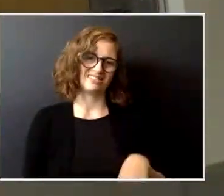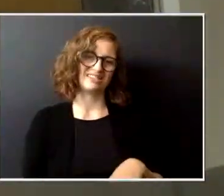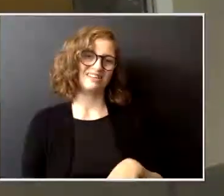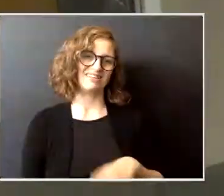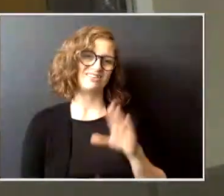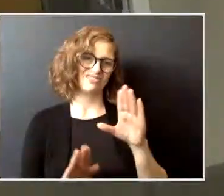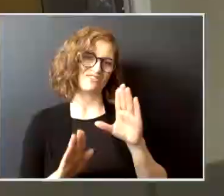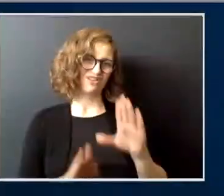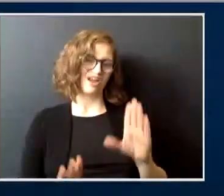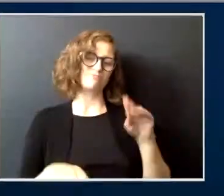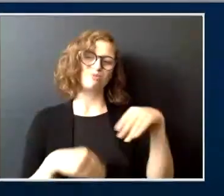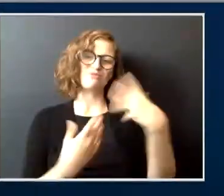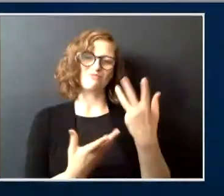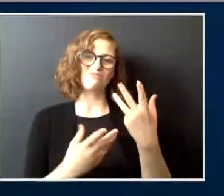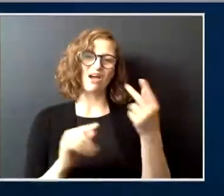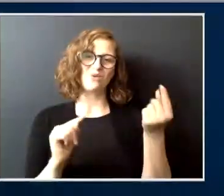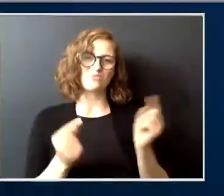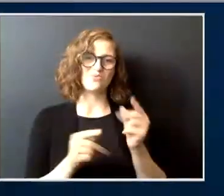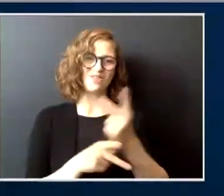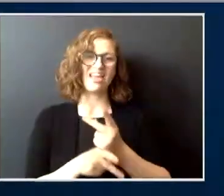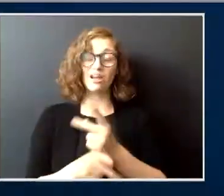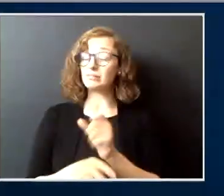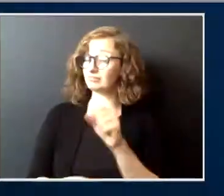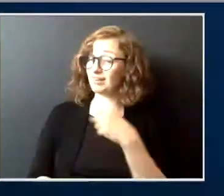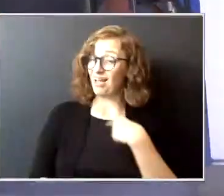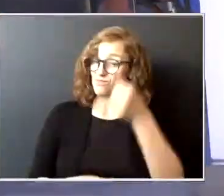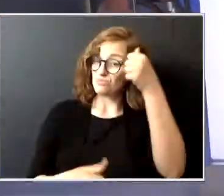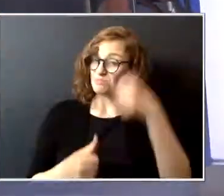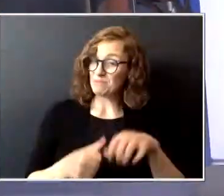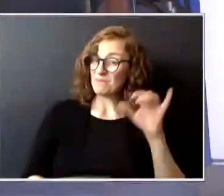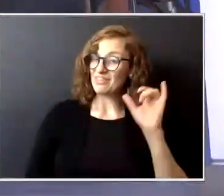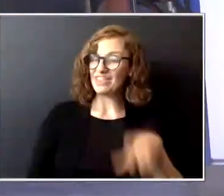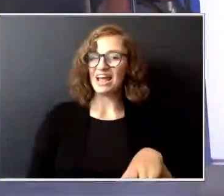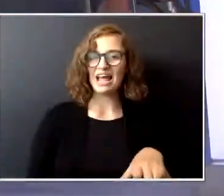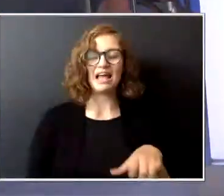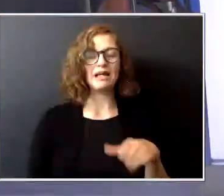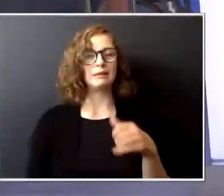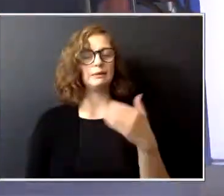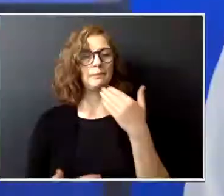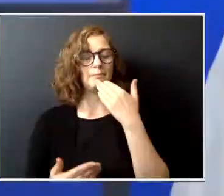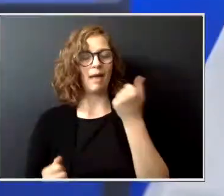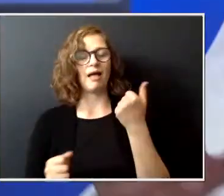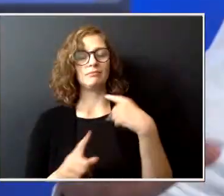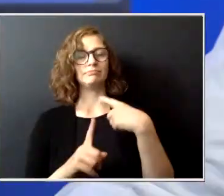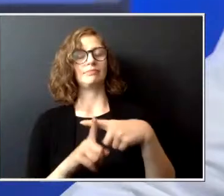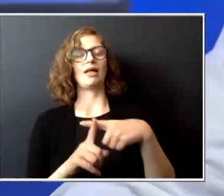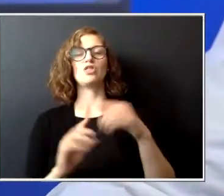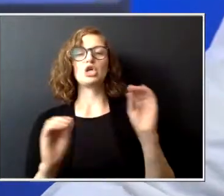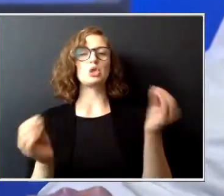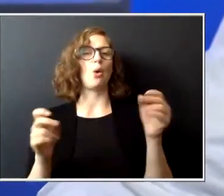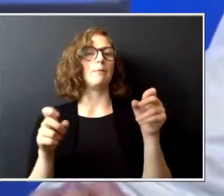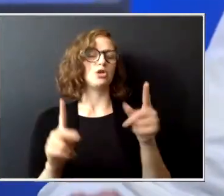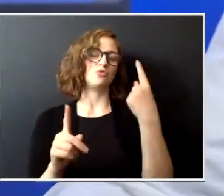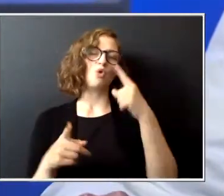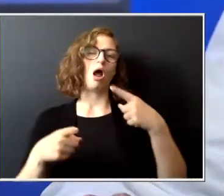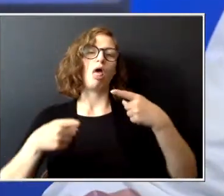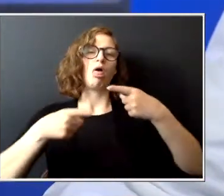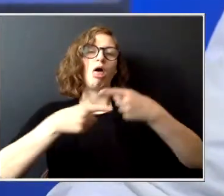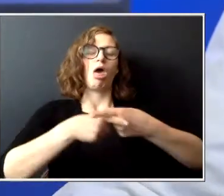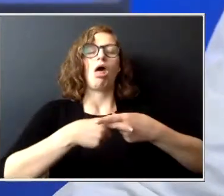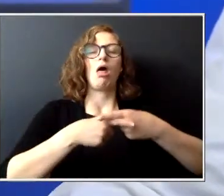care. Yeah. The biggest advantage here is that there is no chance for cross-contamination. For each patient, there is a